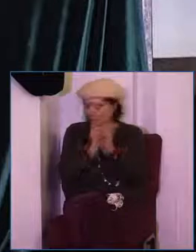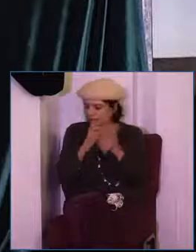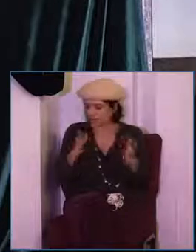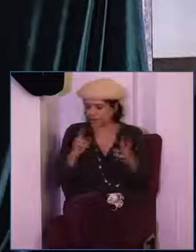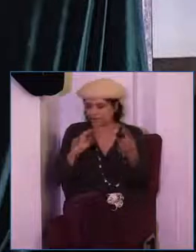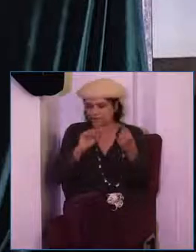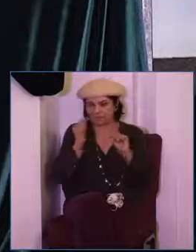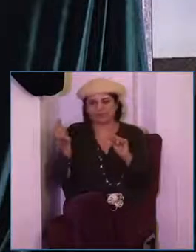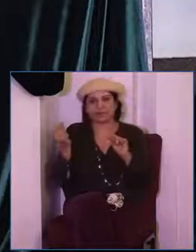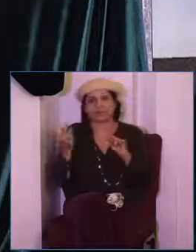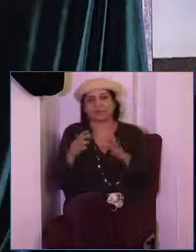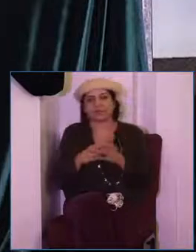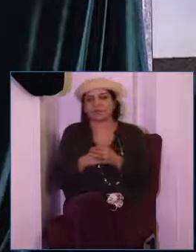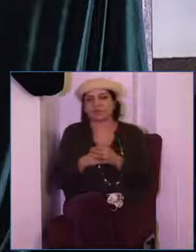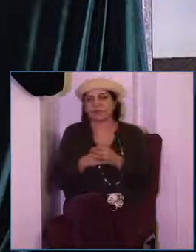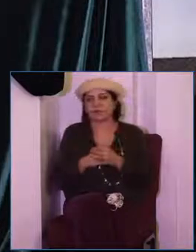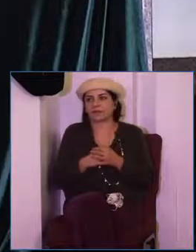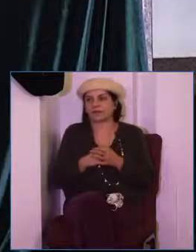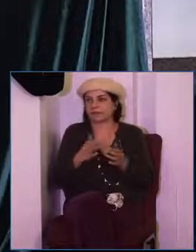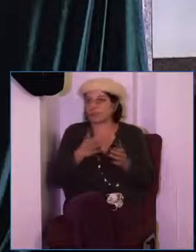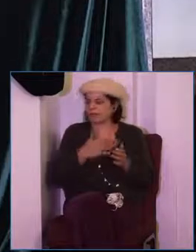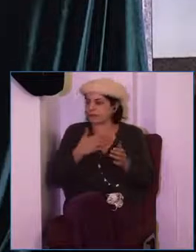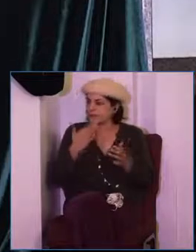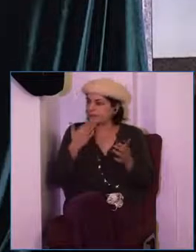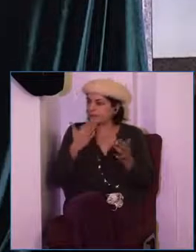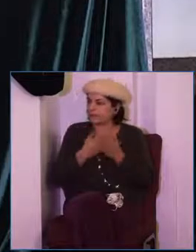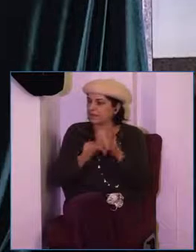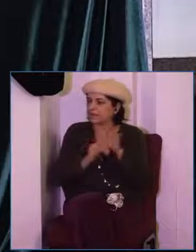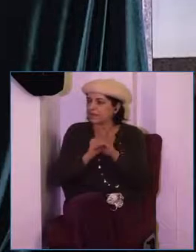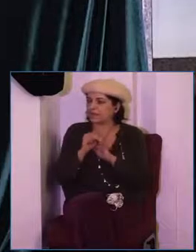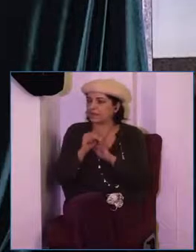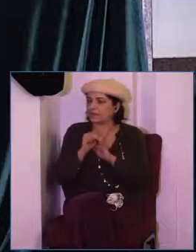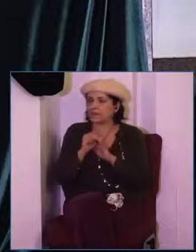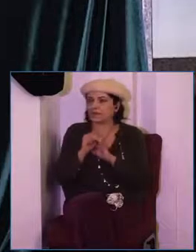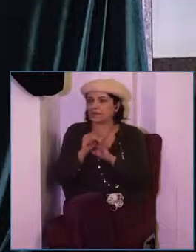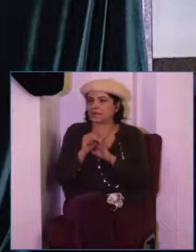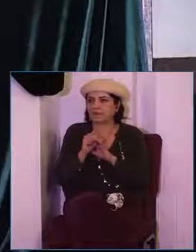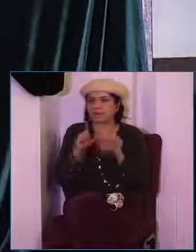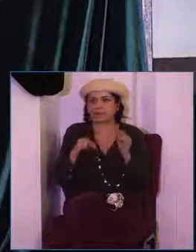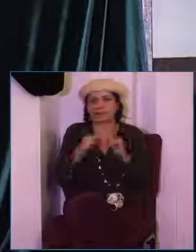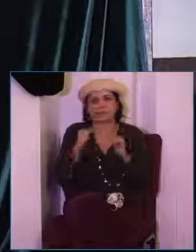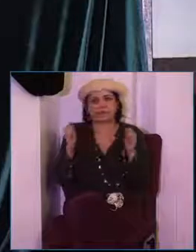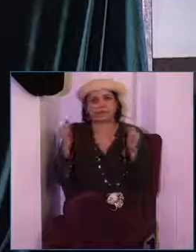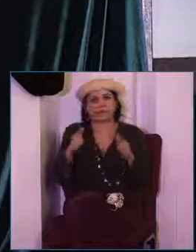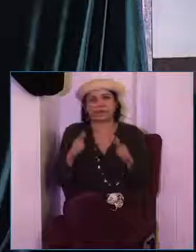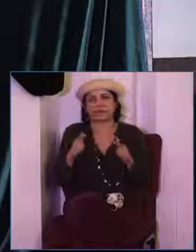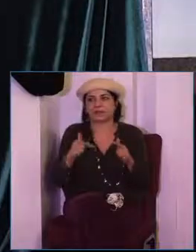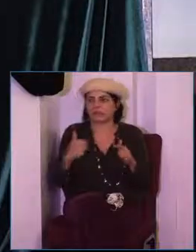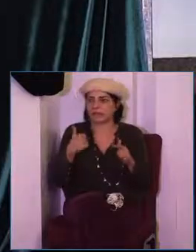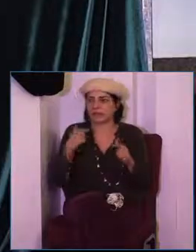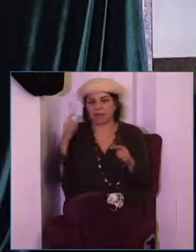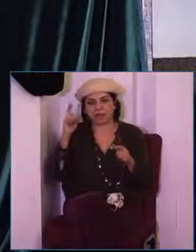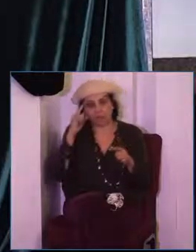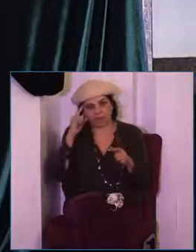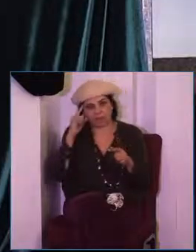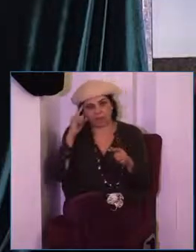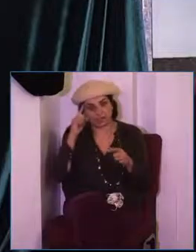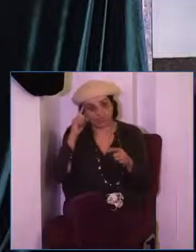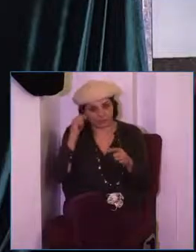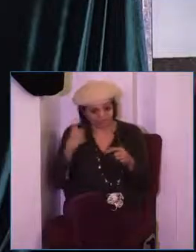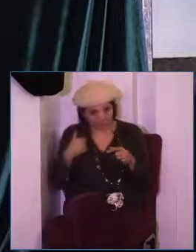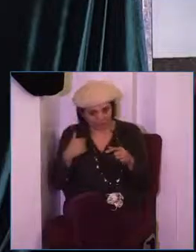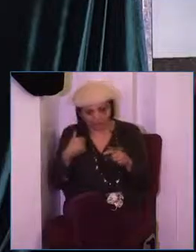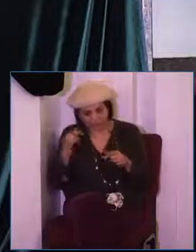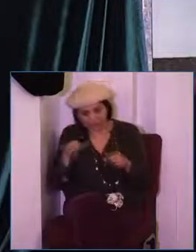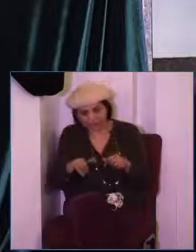pain. Oh, my goodness. When I was just thinking, if I was that person,